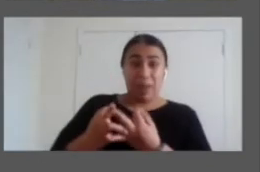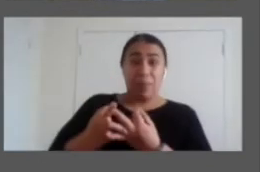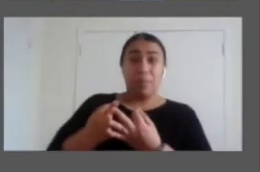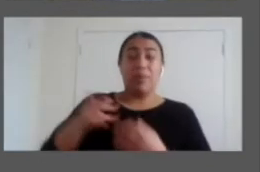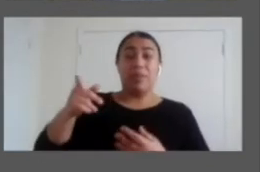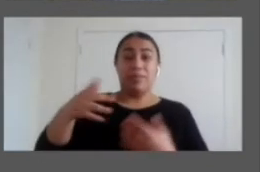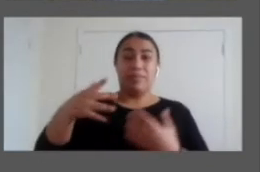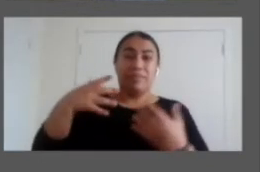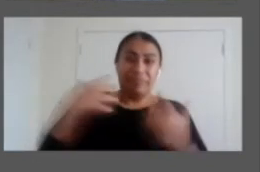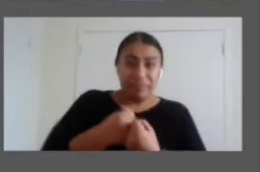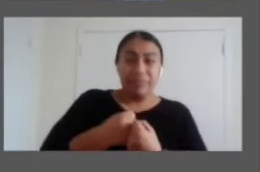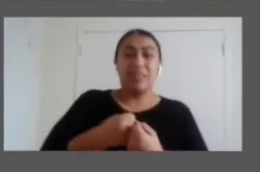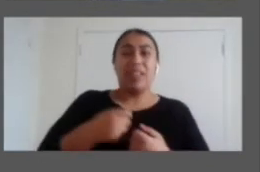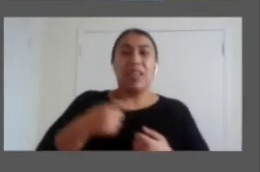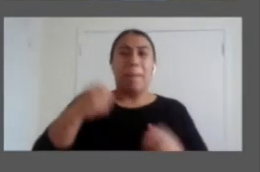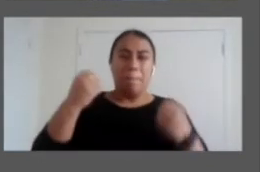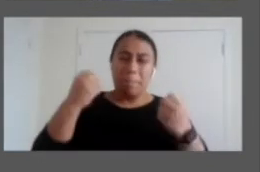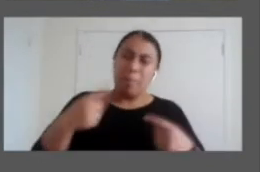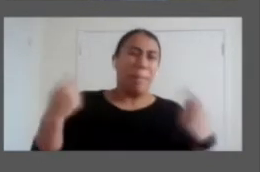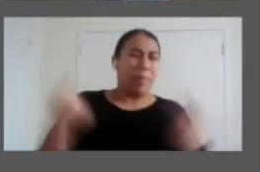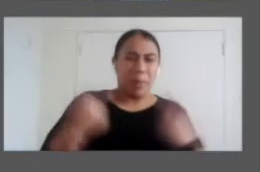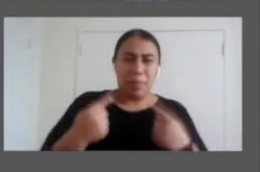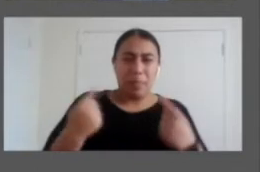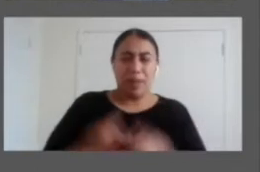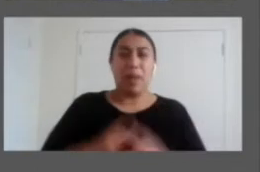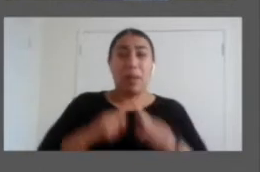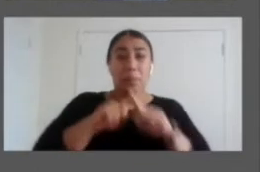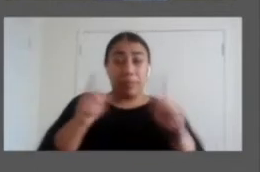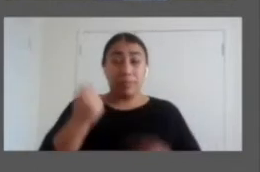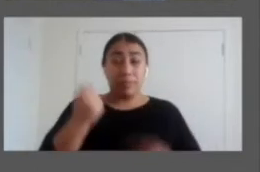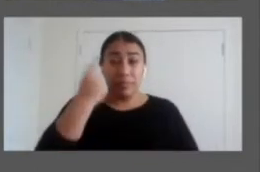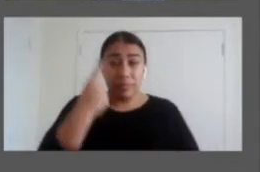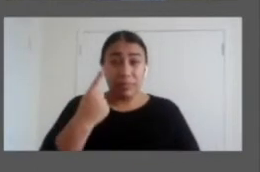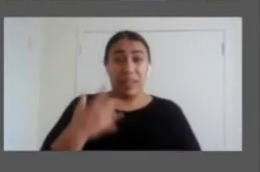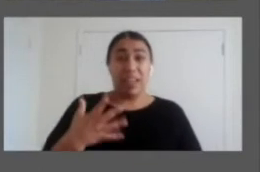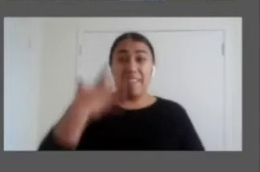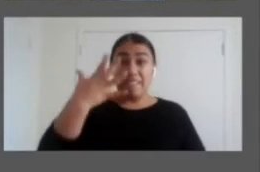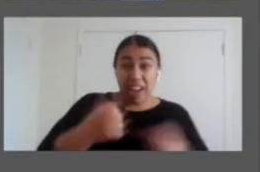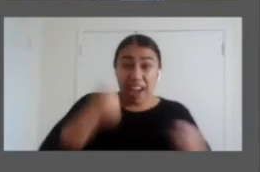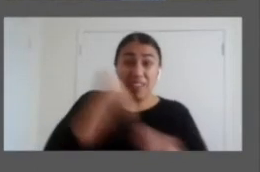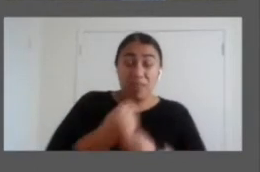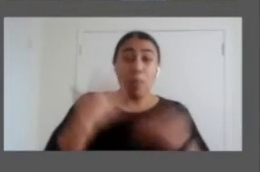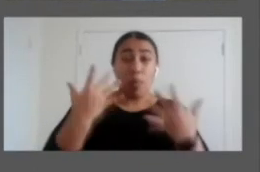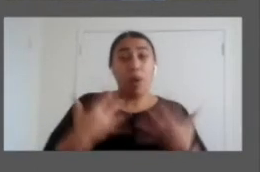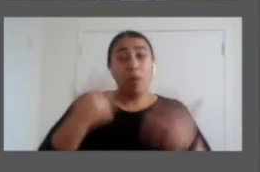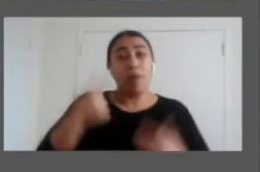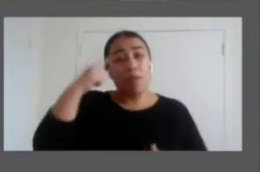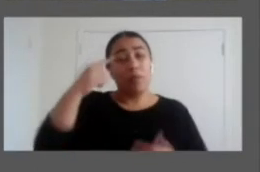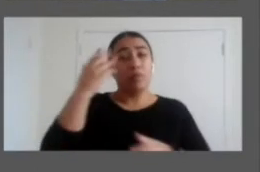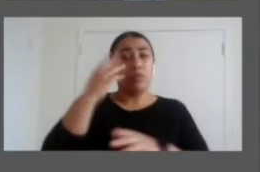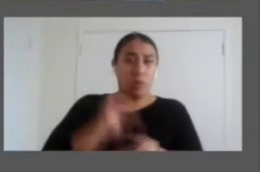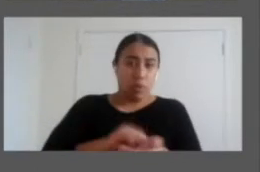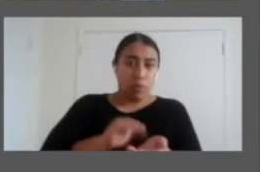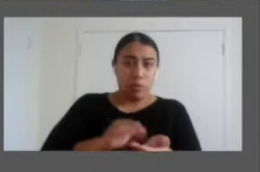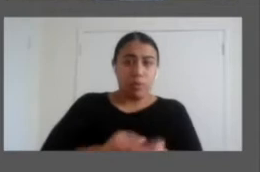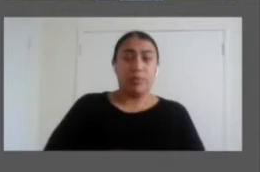time to be seen was 5 years. Working closely with patients at the pain clinic, he kept hearing stories from patients that medical cannabis